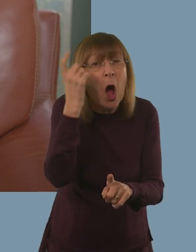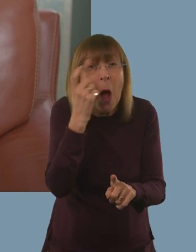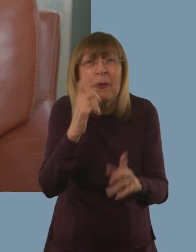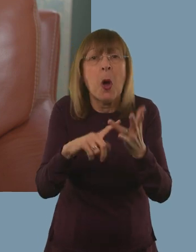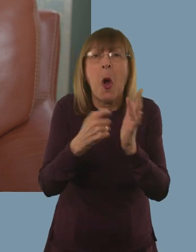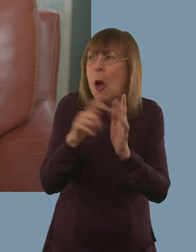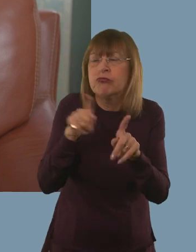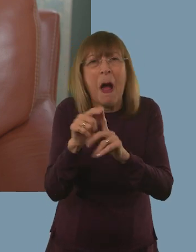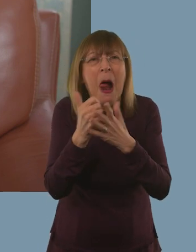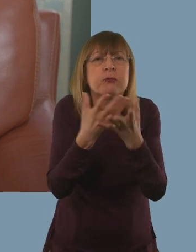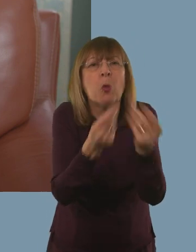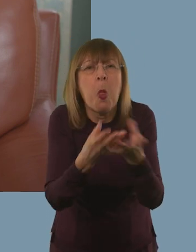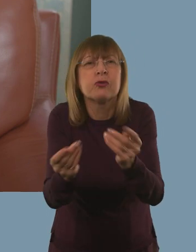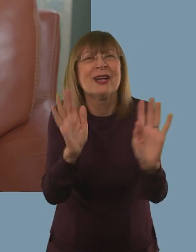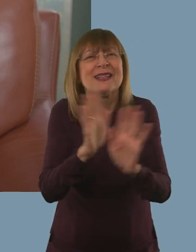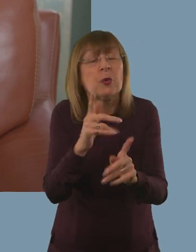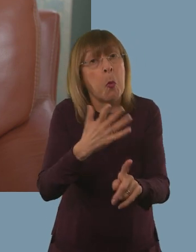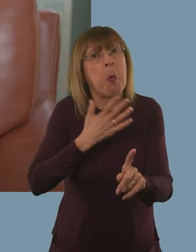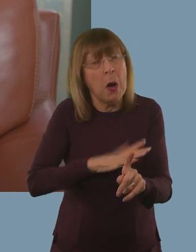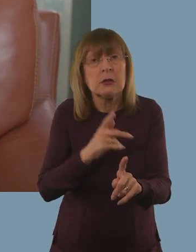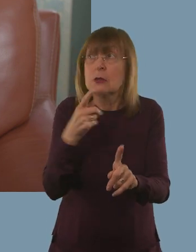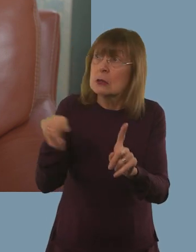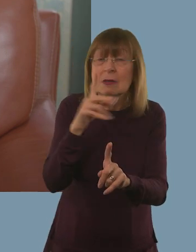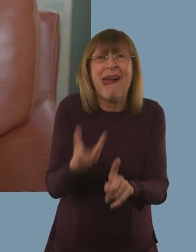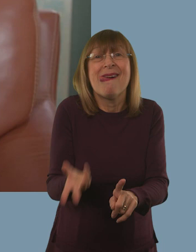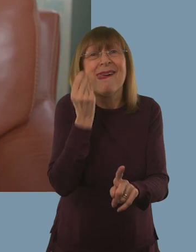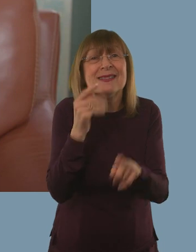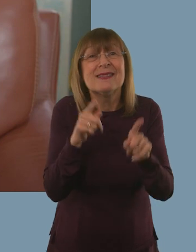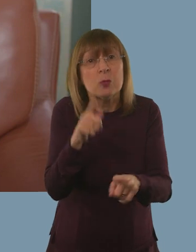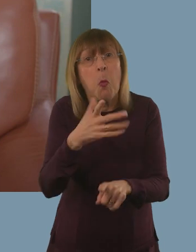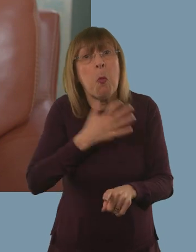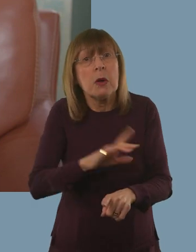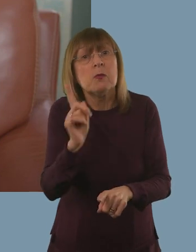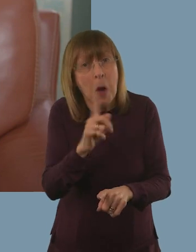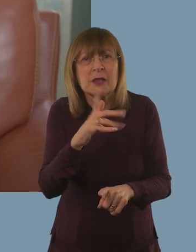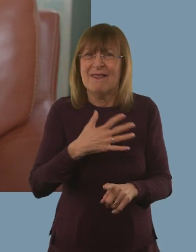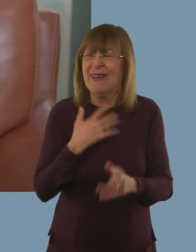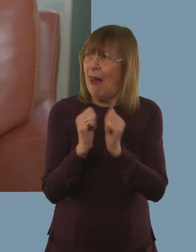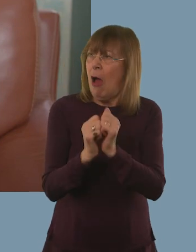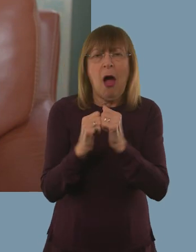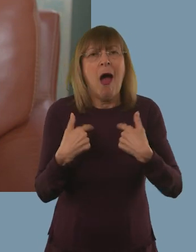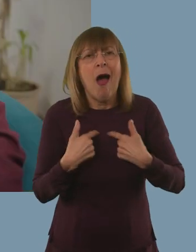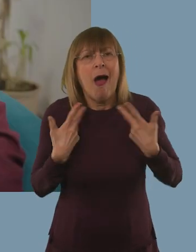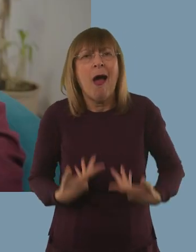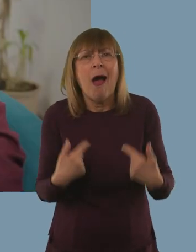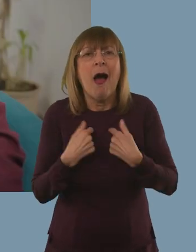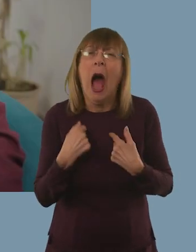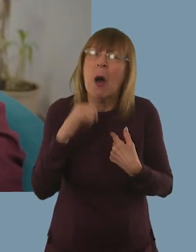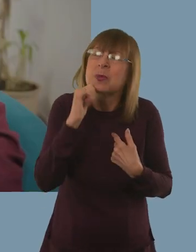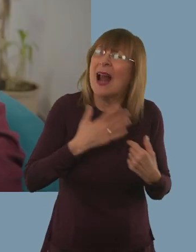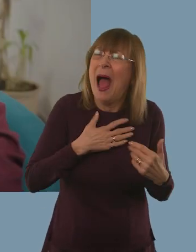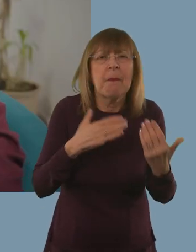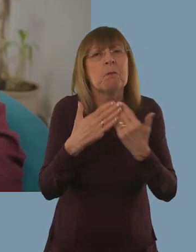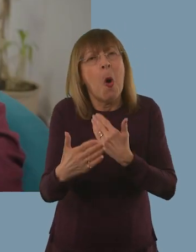or their solutions. You just want to be heard, and you want what you said to be validated as well. I would have